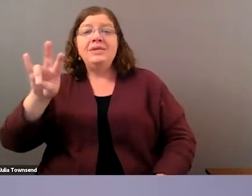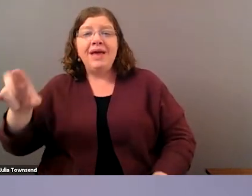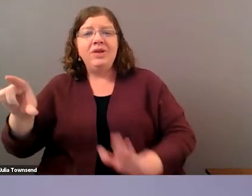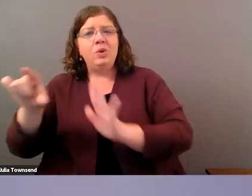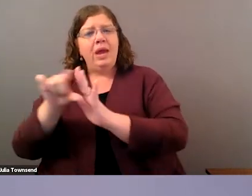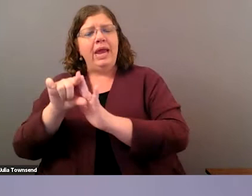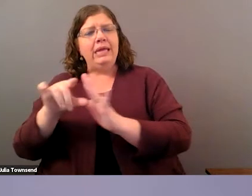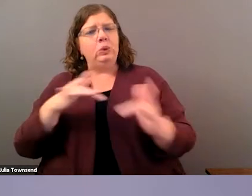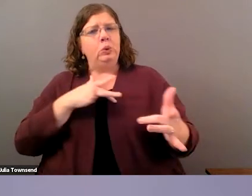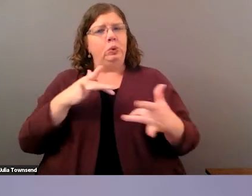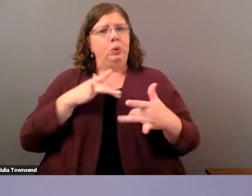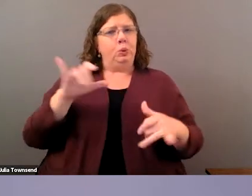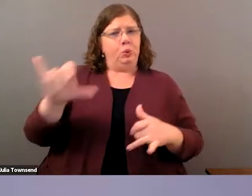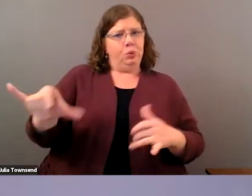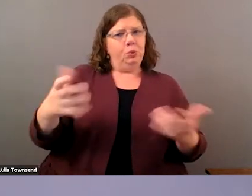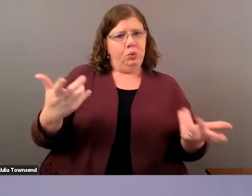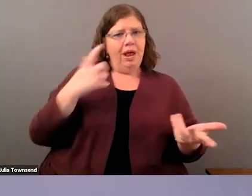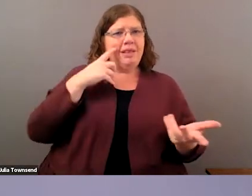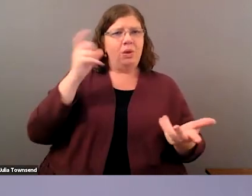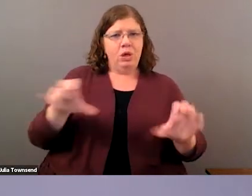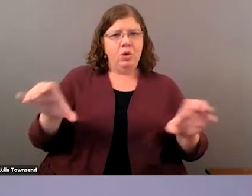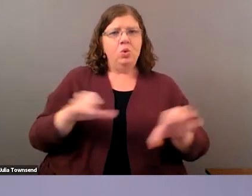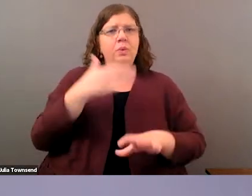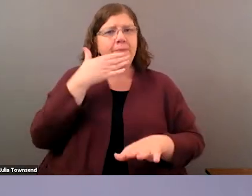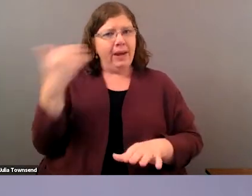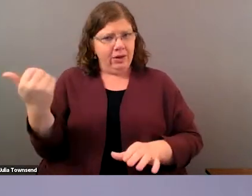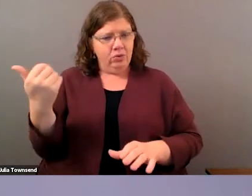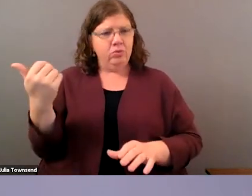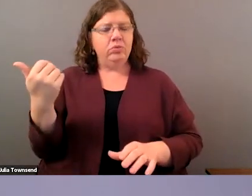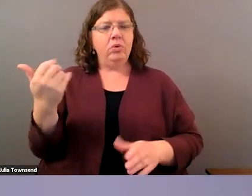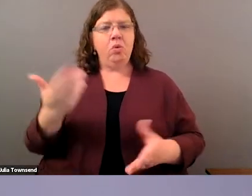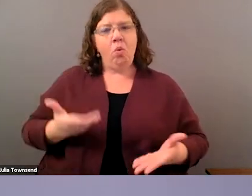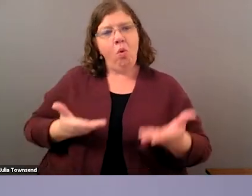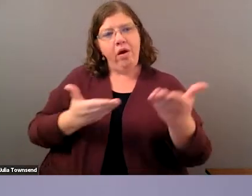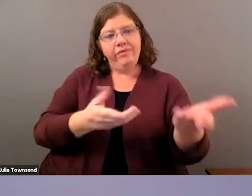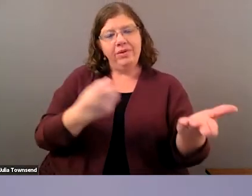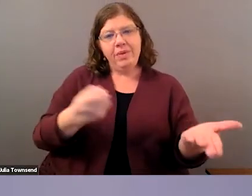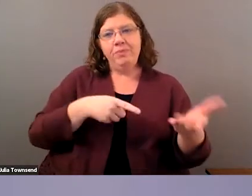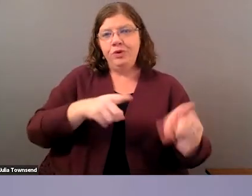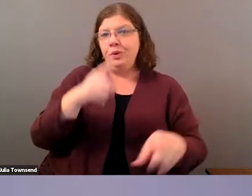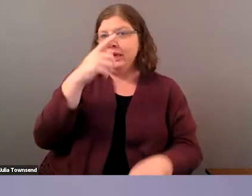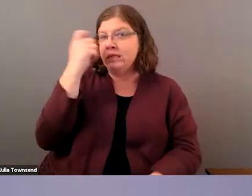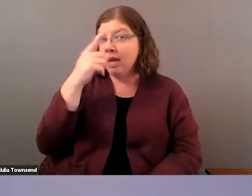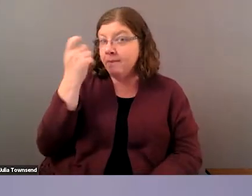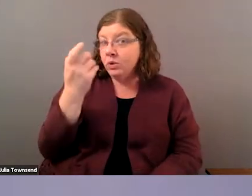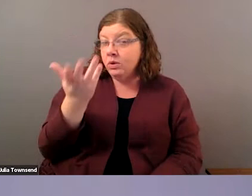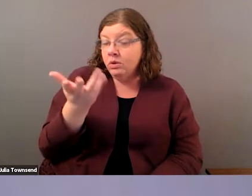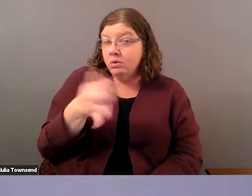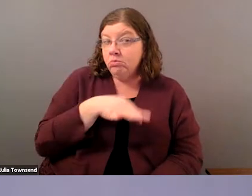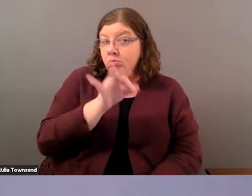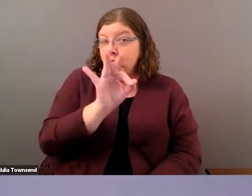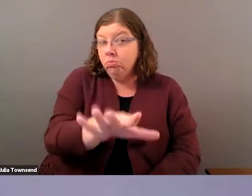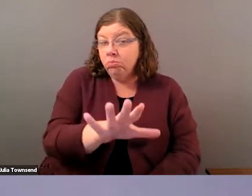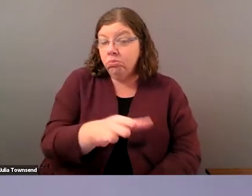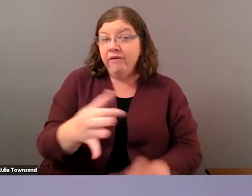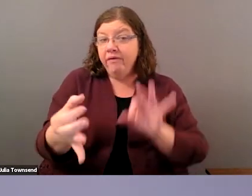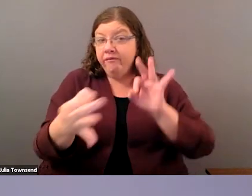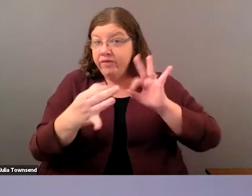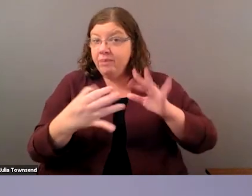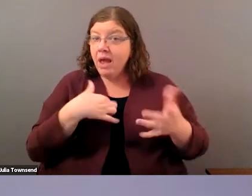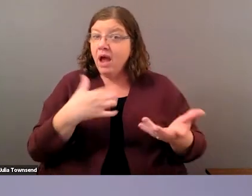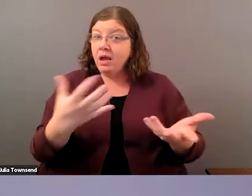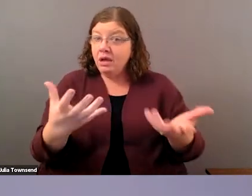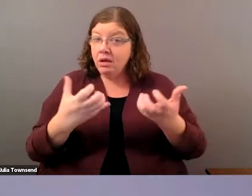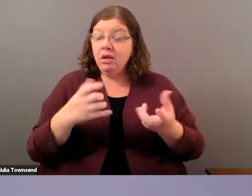is a concern. And I think we need to do better and offer them something in the summer. So I really would like some feedback on this. And also, the